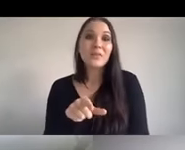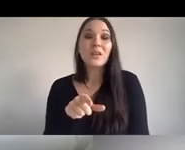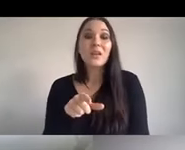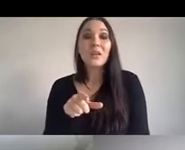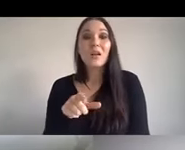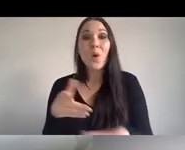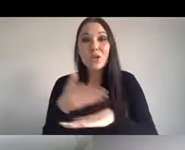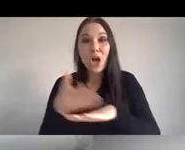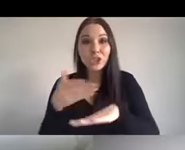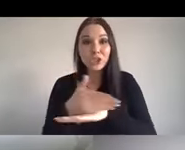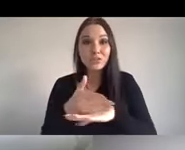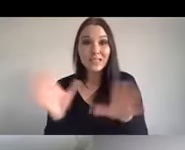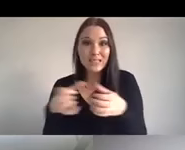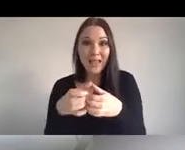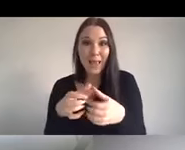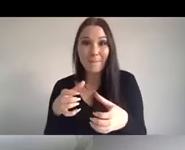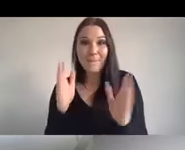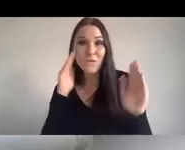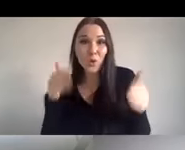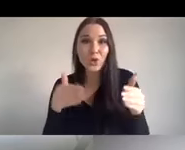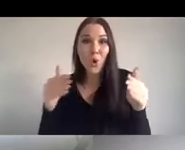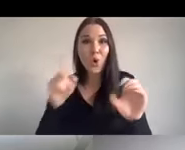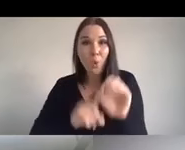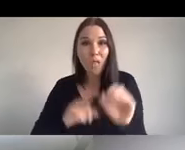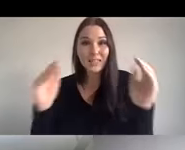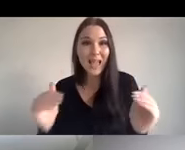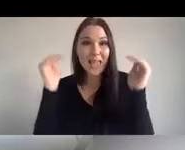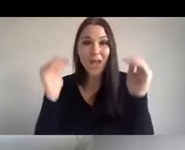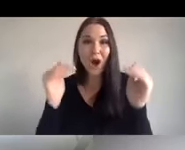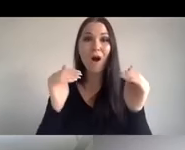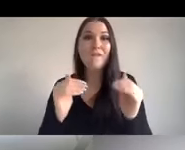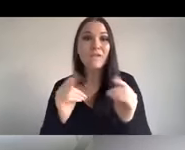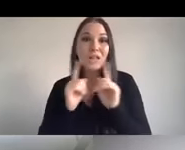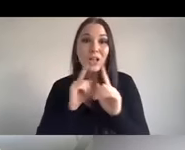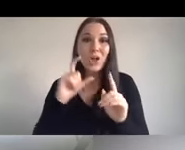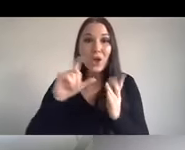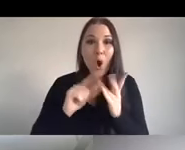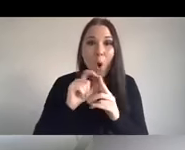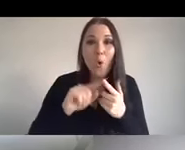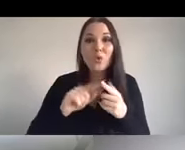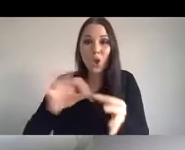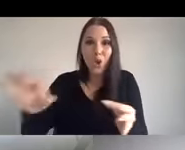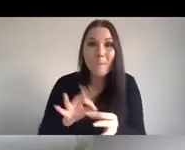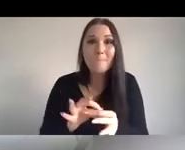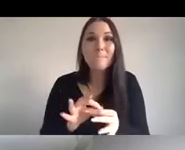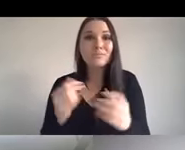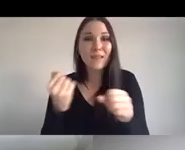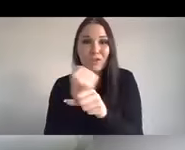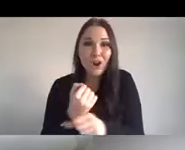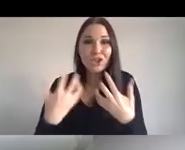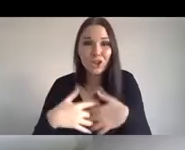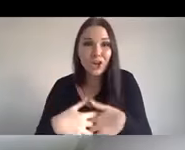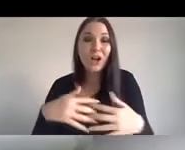on, the quality, reliability of the code, the loop, the infrastructure, as you talked